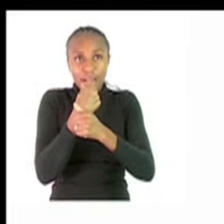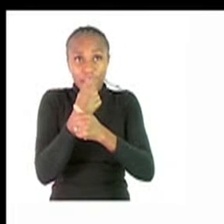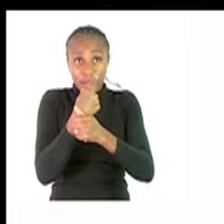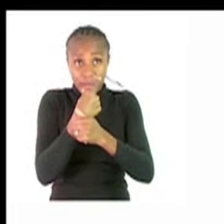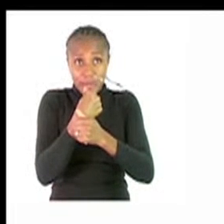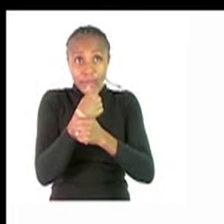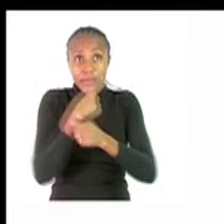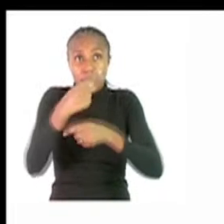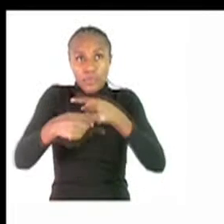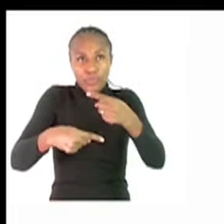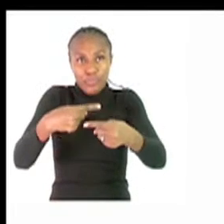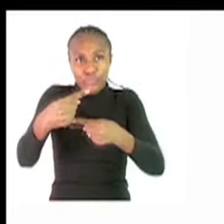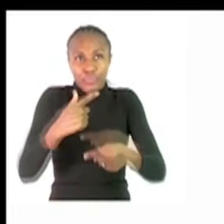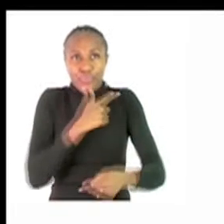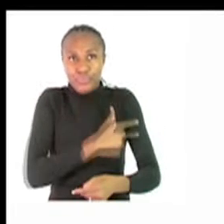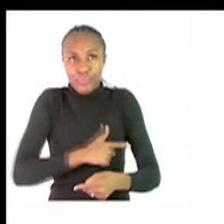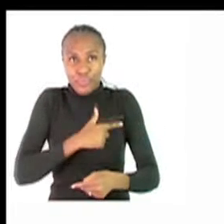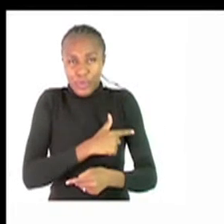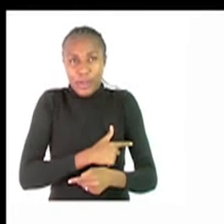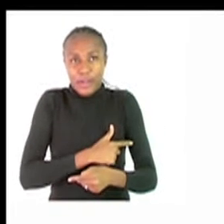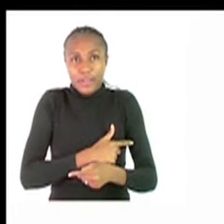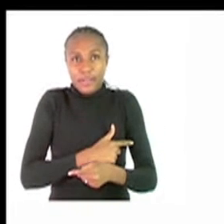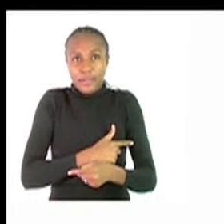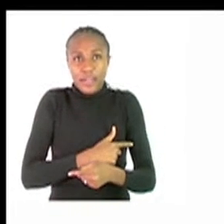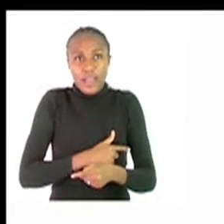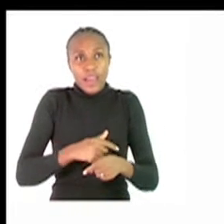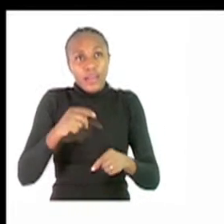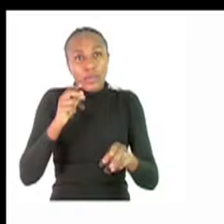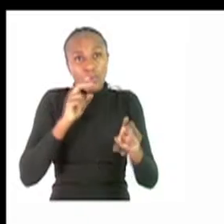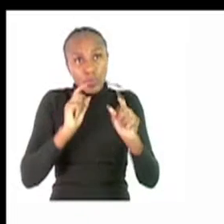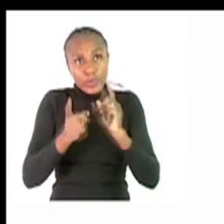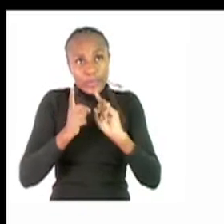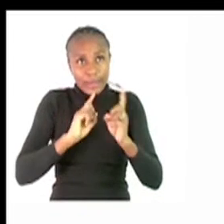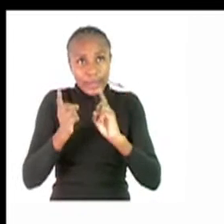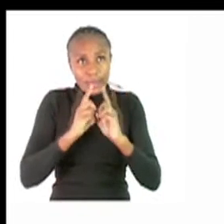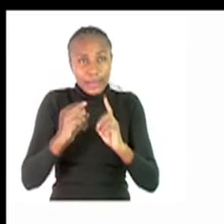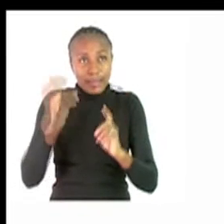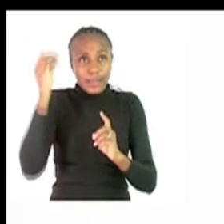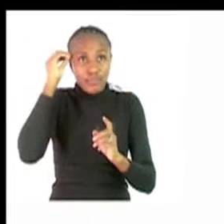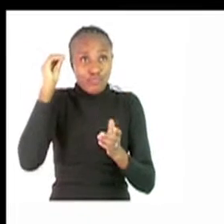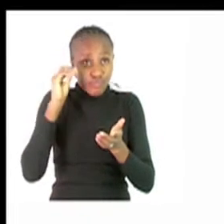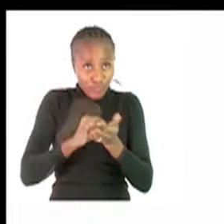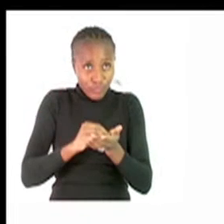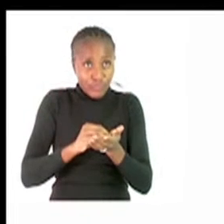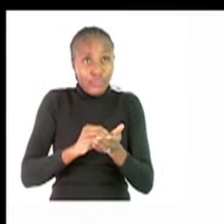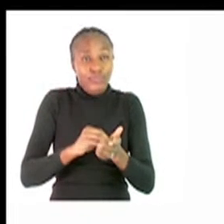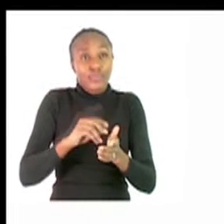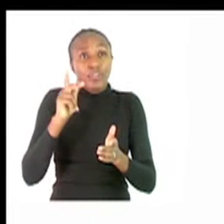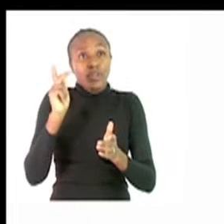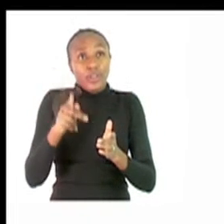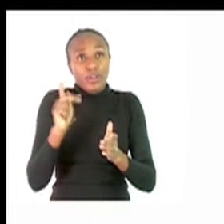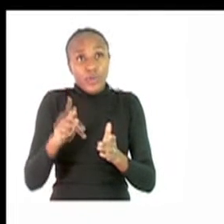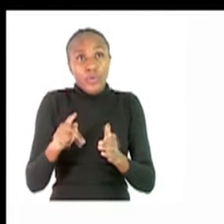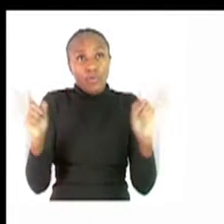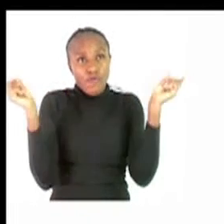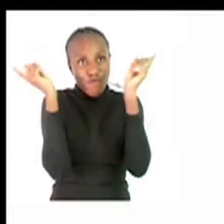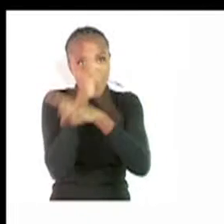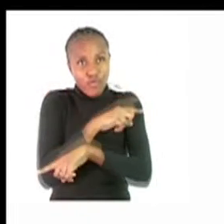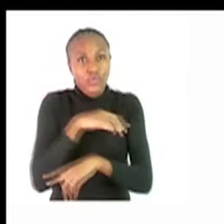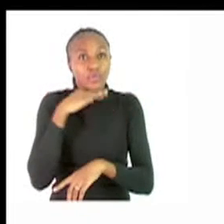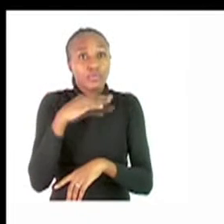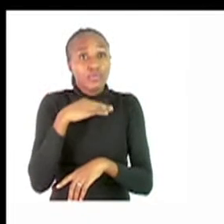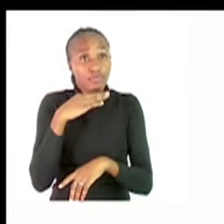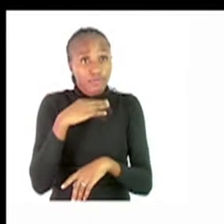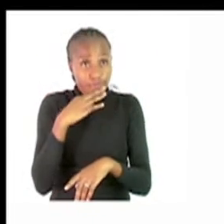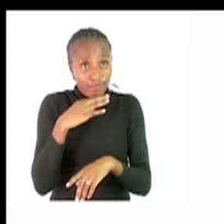treatments. Discuss the myths and the taboos around HIV and AIDS. Some of the words that we are going to encounter